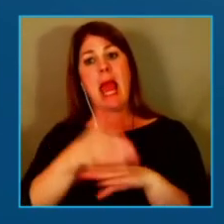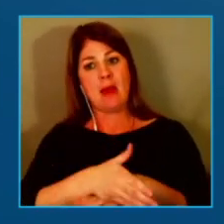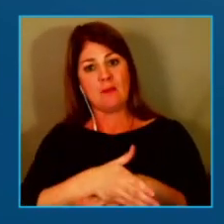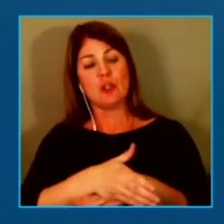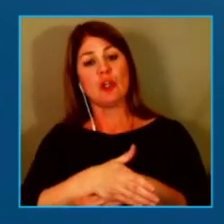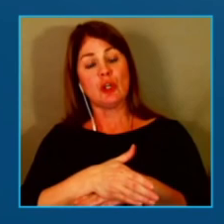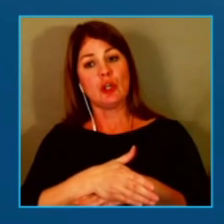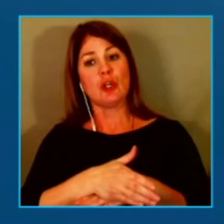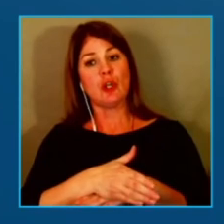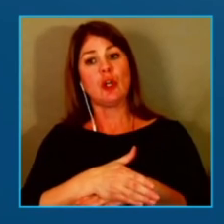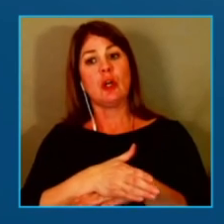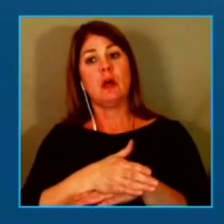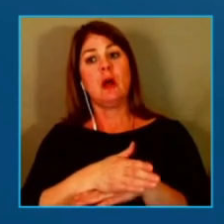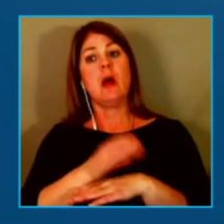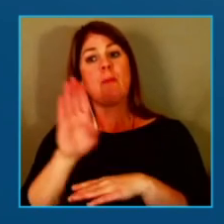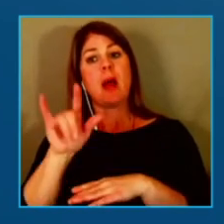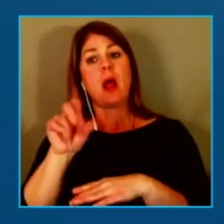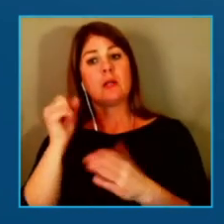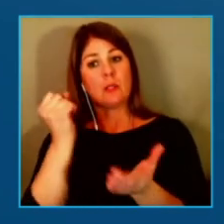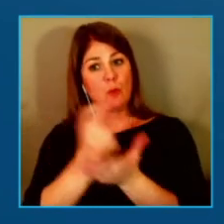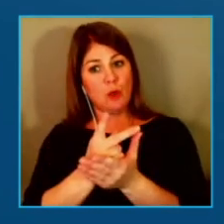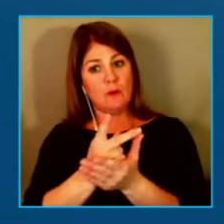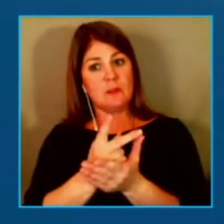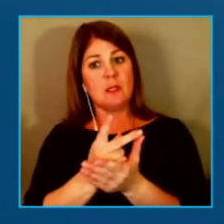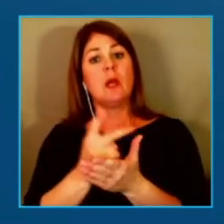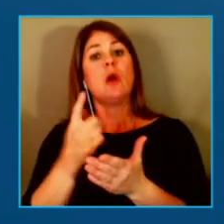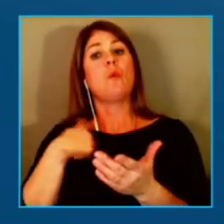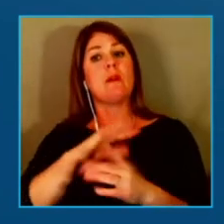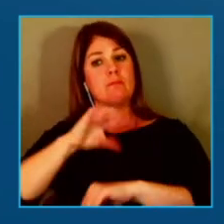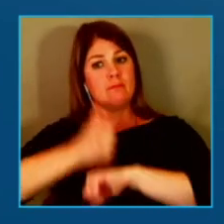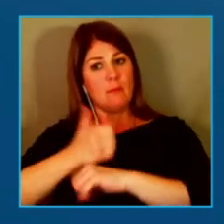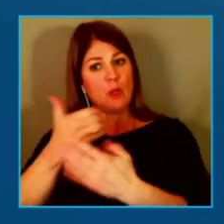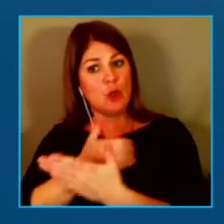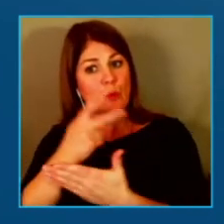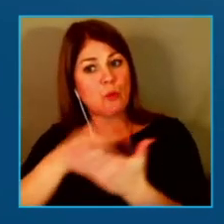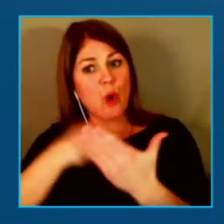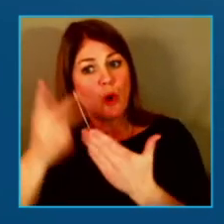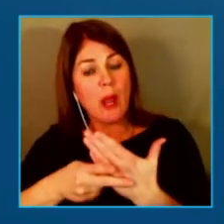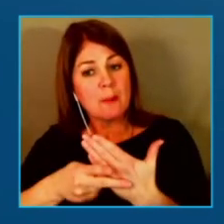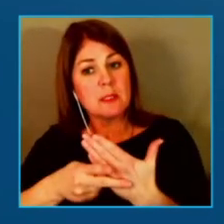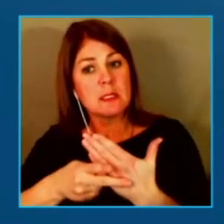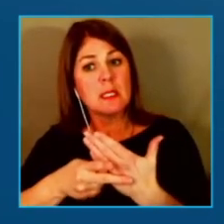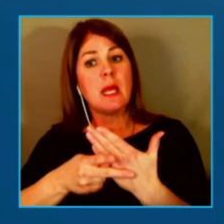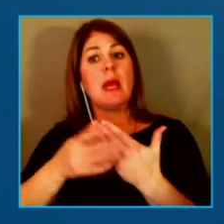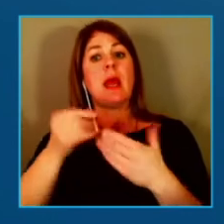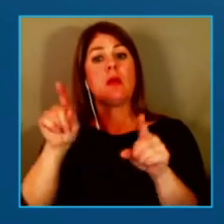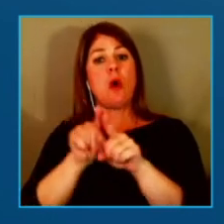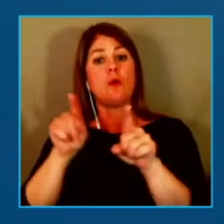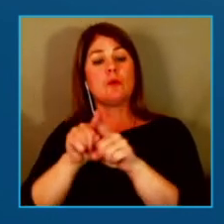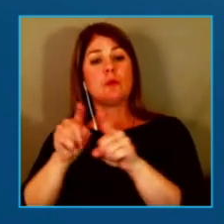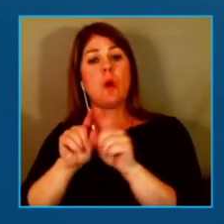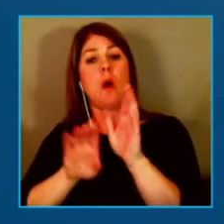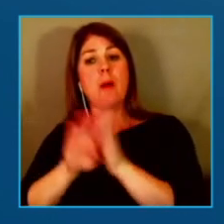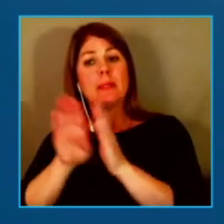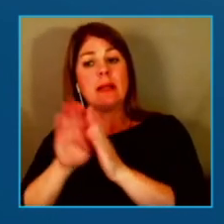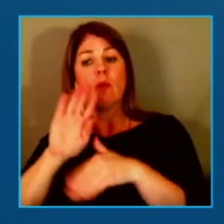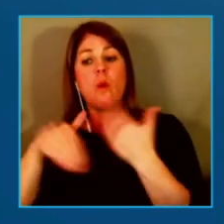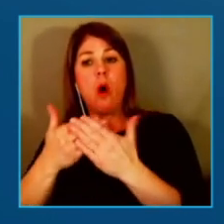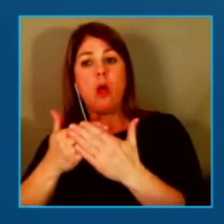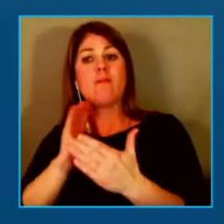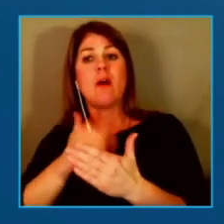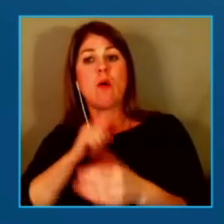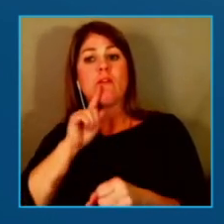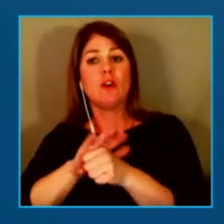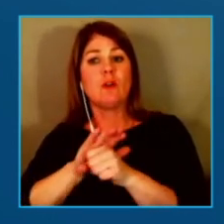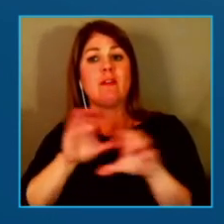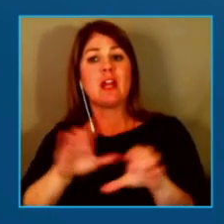updated bylaws and after we have implemented the new programs and finalized an updated affirmative action plan. So